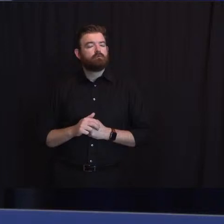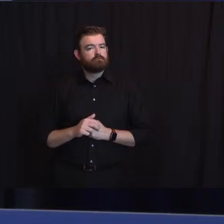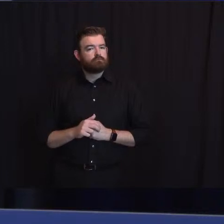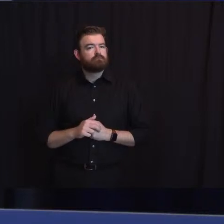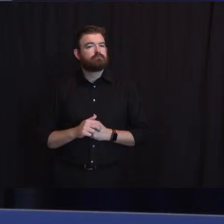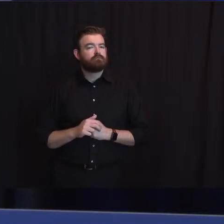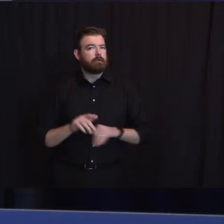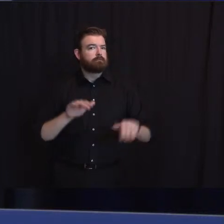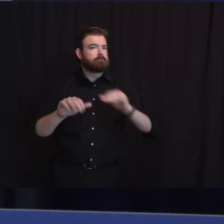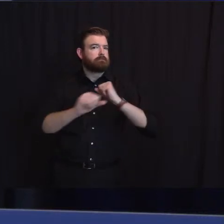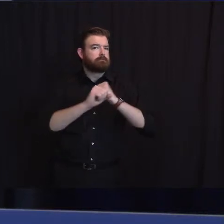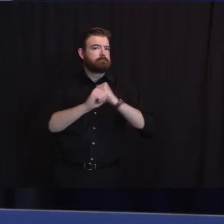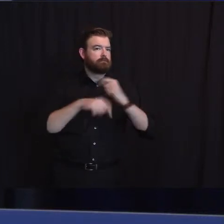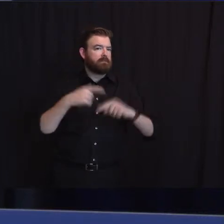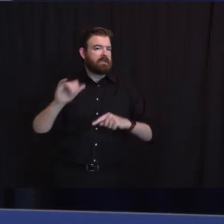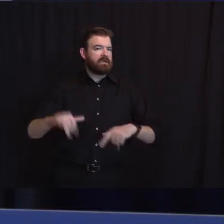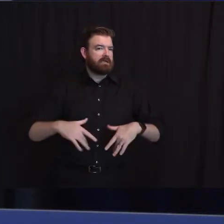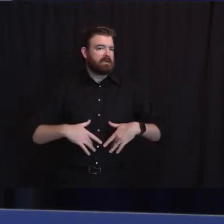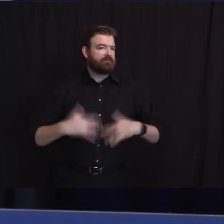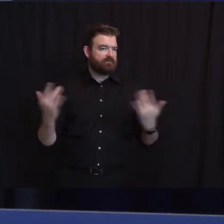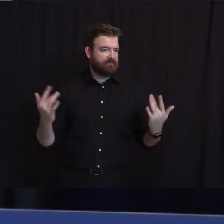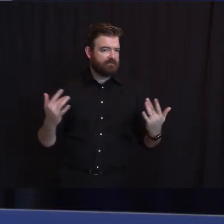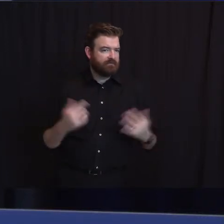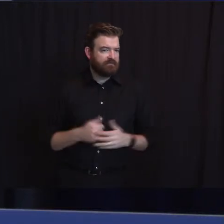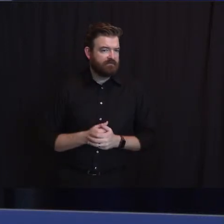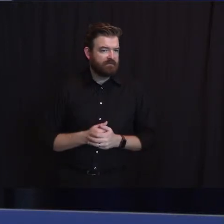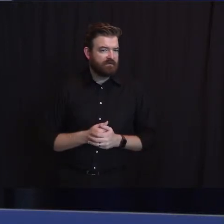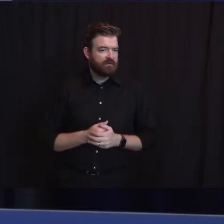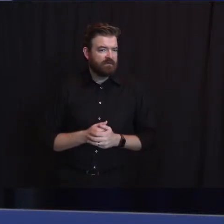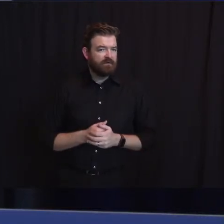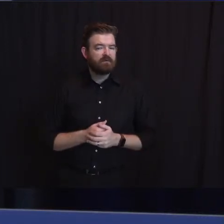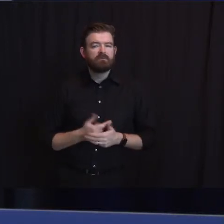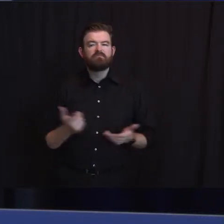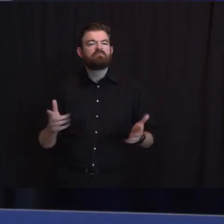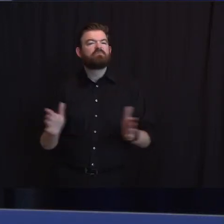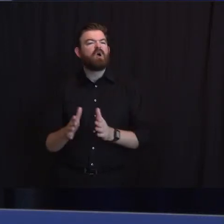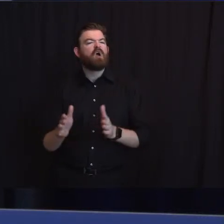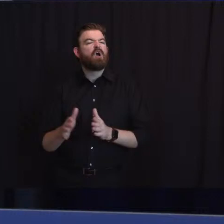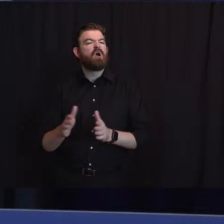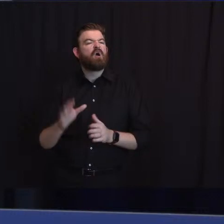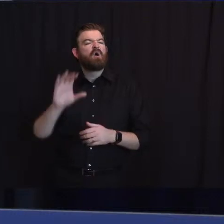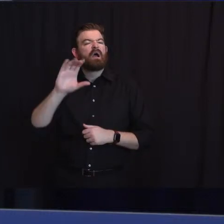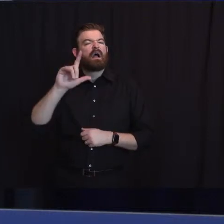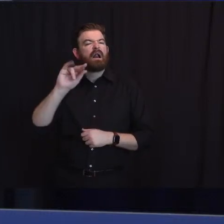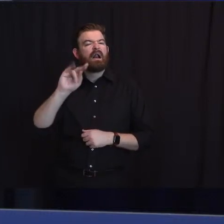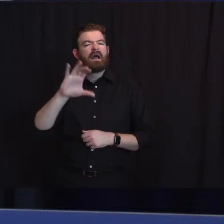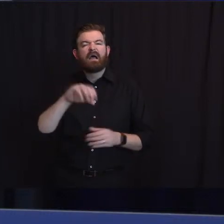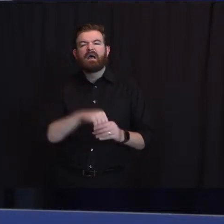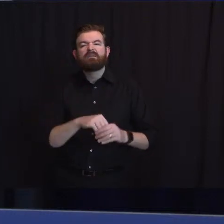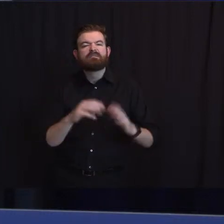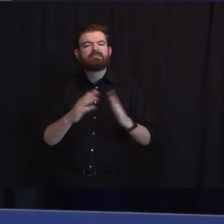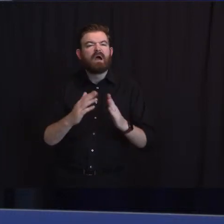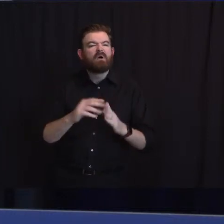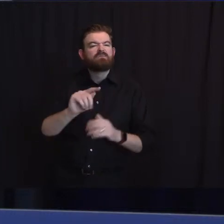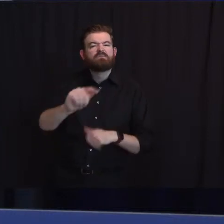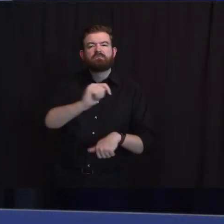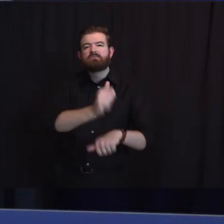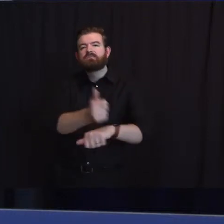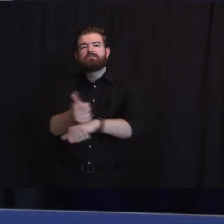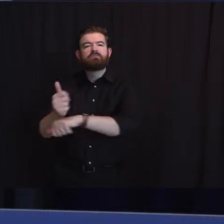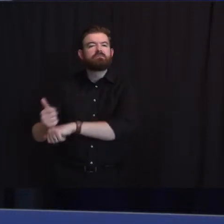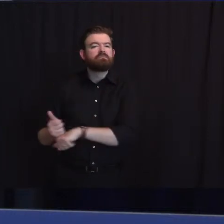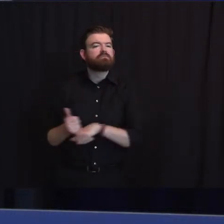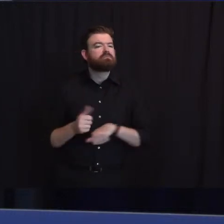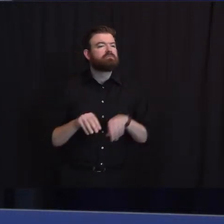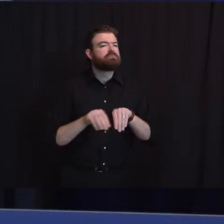making progress in vaccinating residents where they live, work, and play. The state's larger vaccination sites also